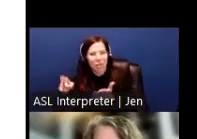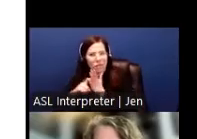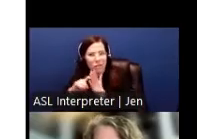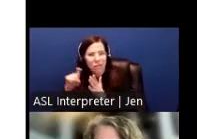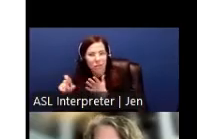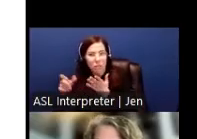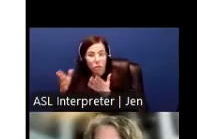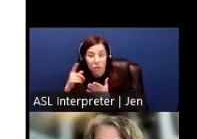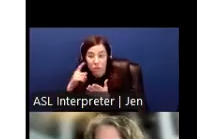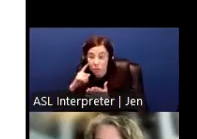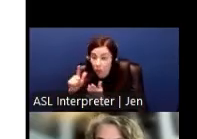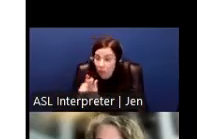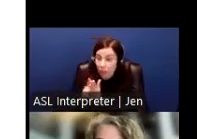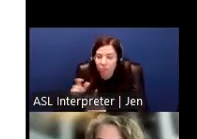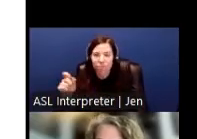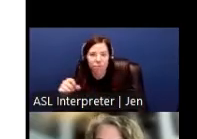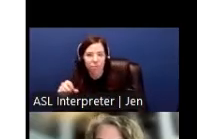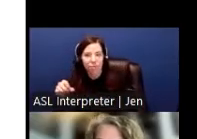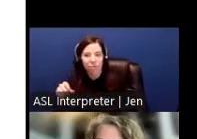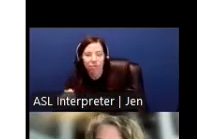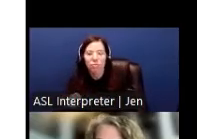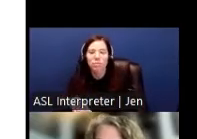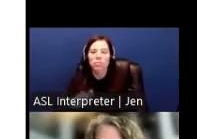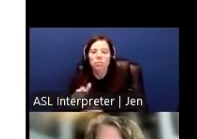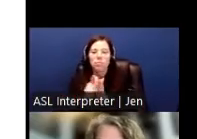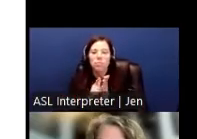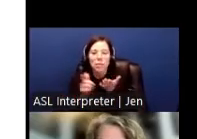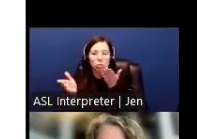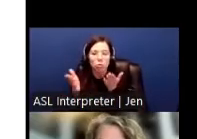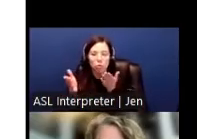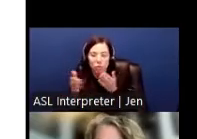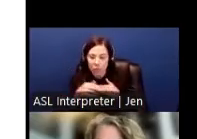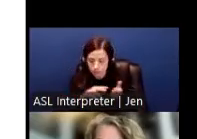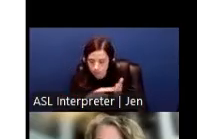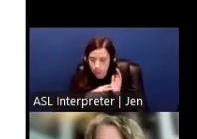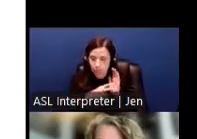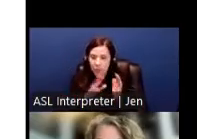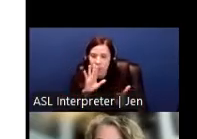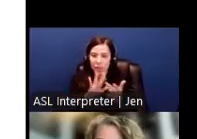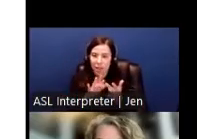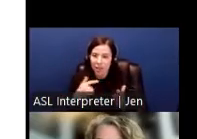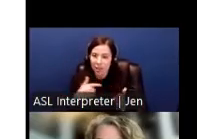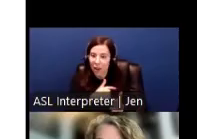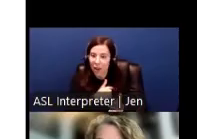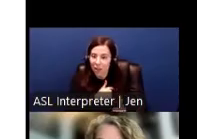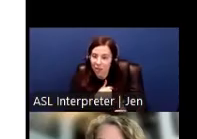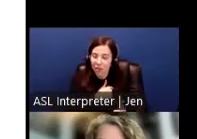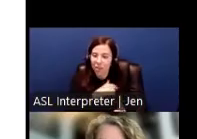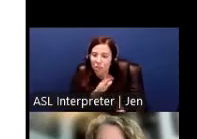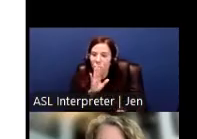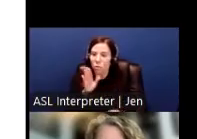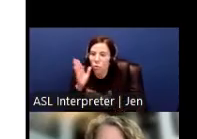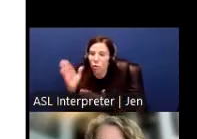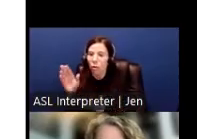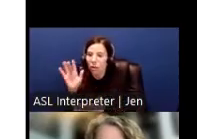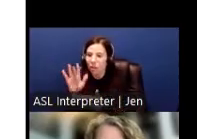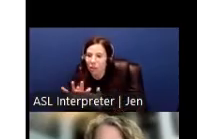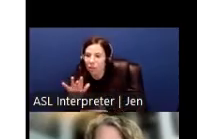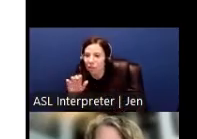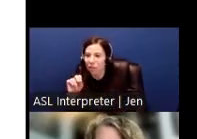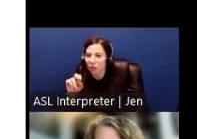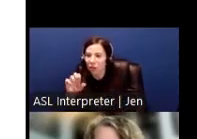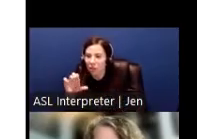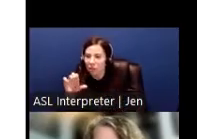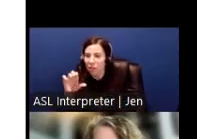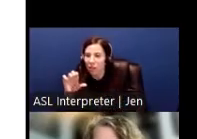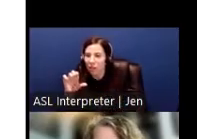mean for legal services? Legal services, exactly. Yes, for legal services, if they contact us, we recommend them to reach out to NCVLI or some of the